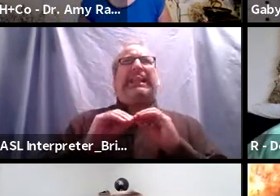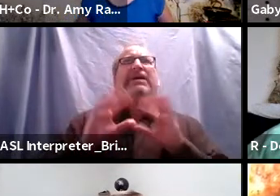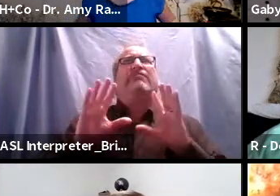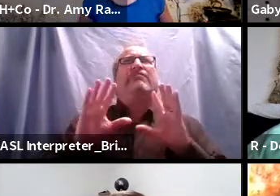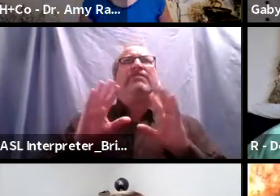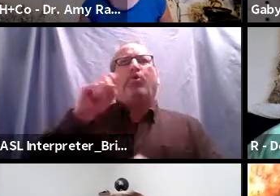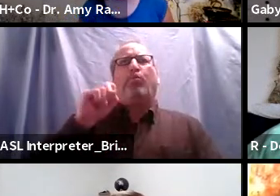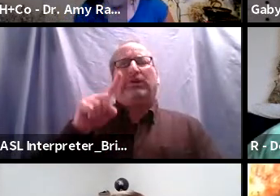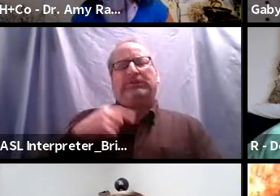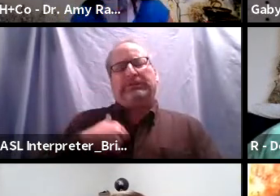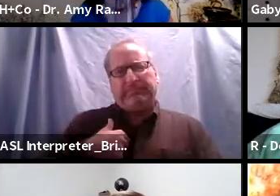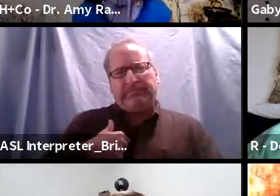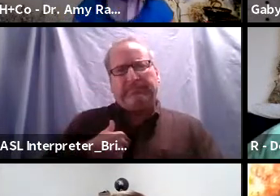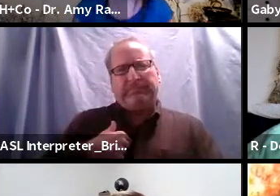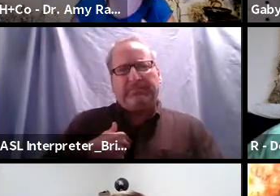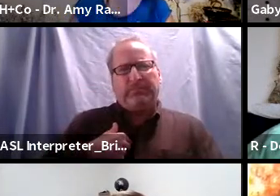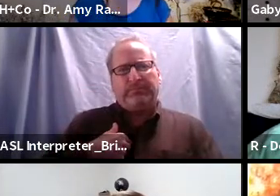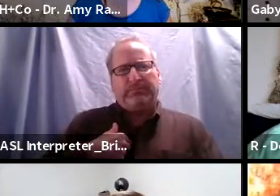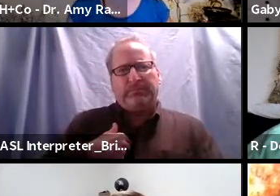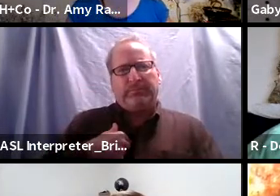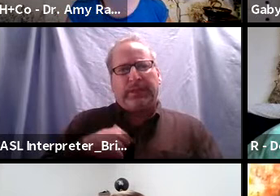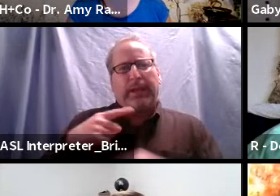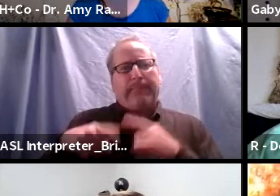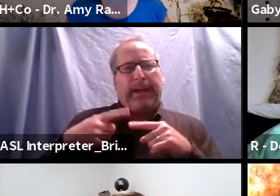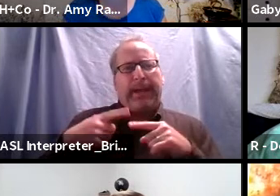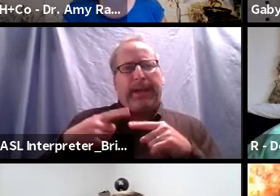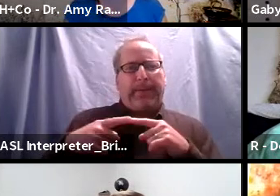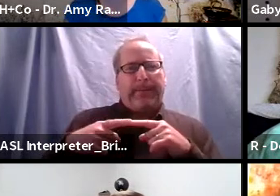question is about